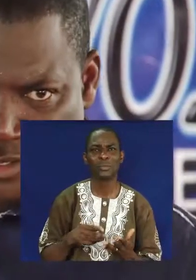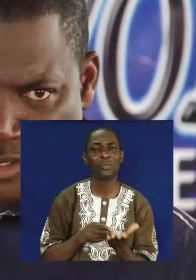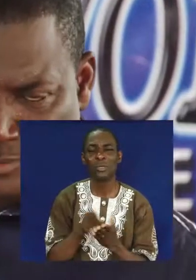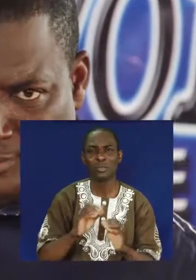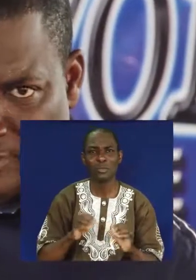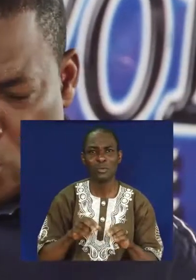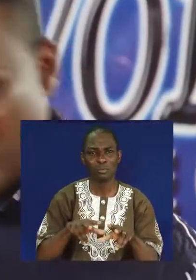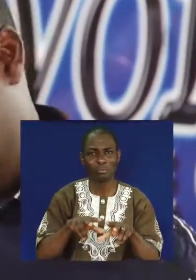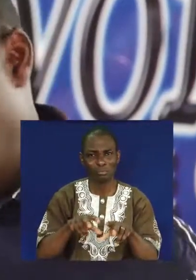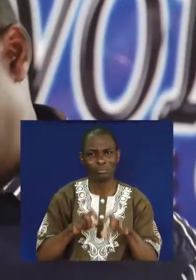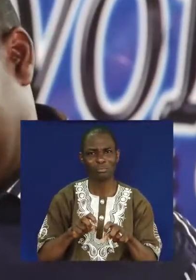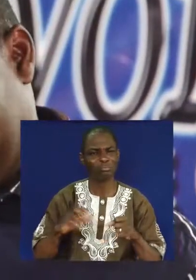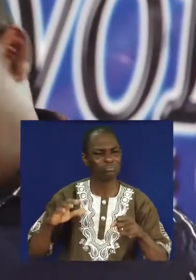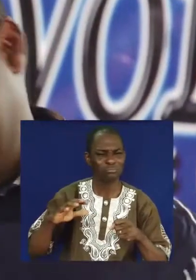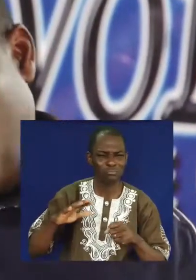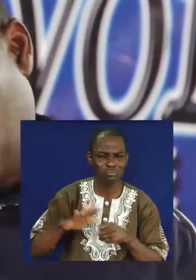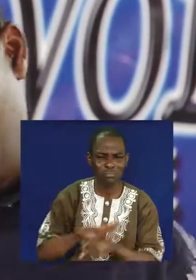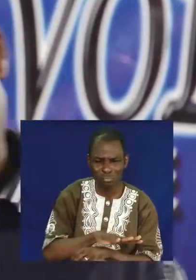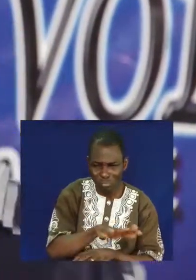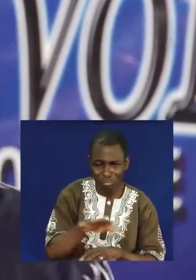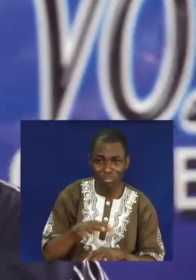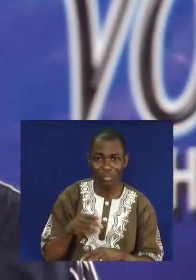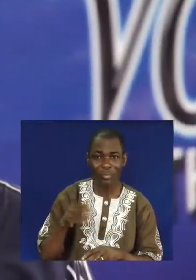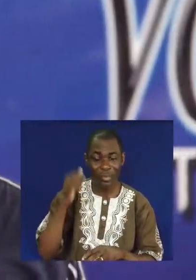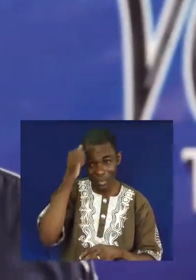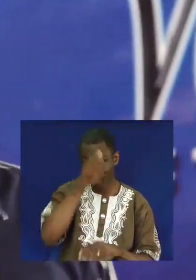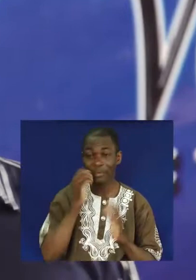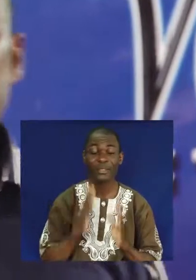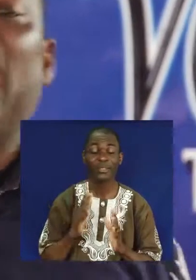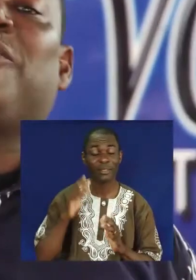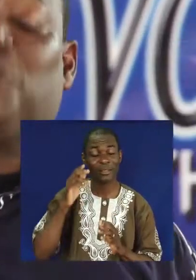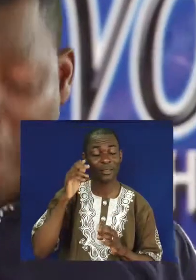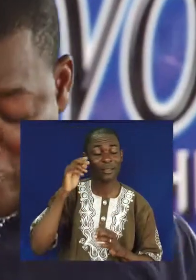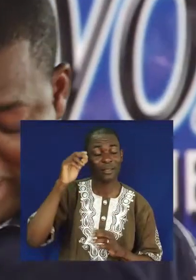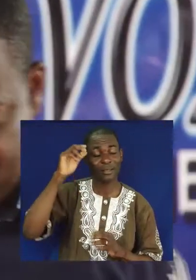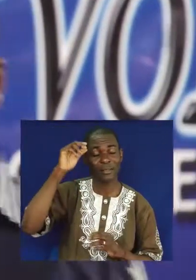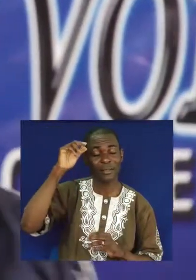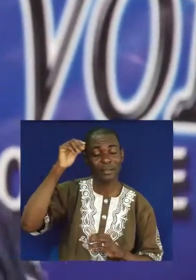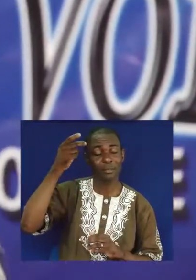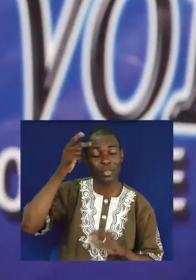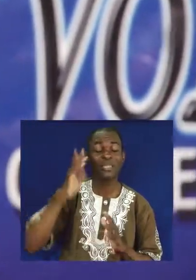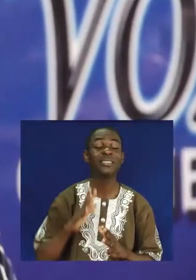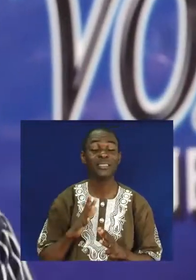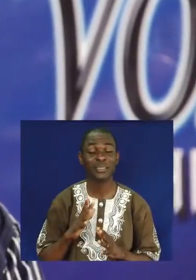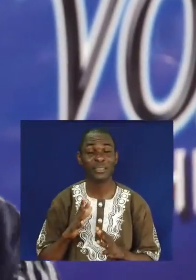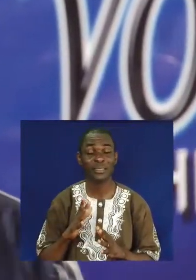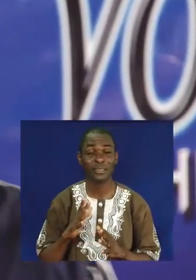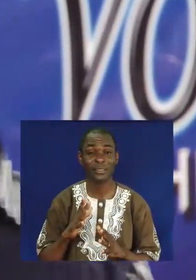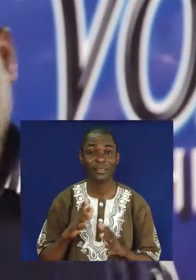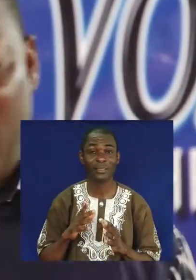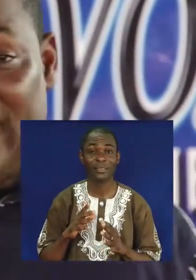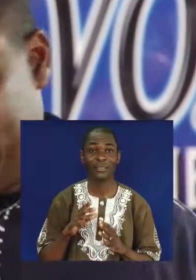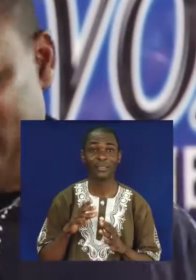Bank. Obi Kromo Bank, no this kind of control. It was this kind of control no more.